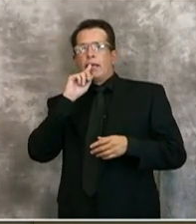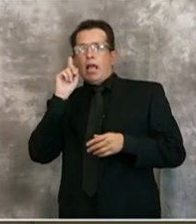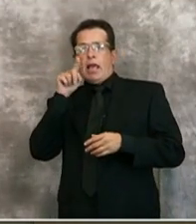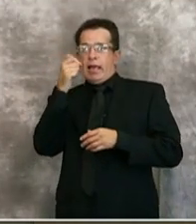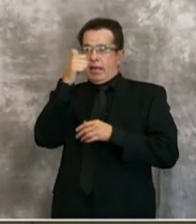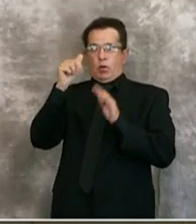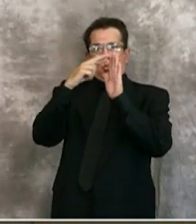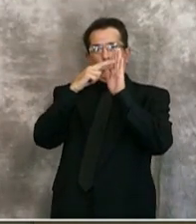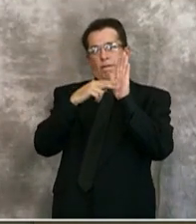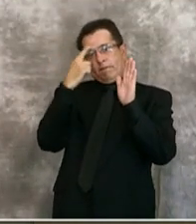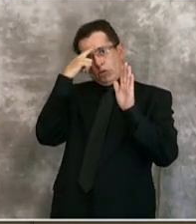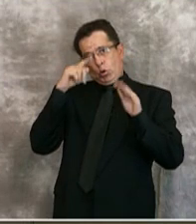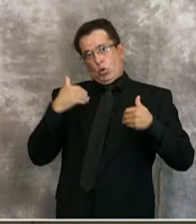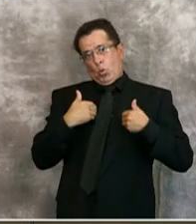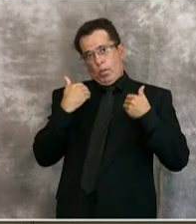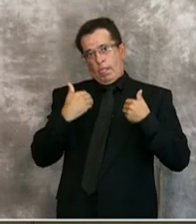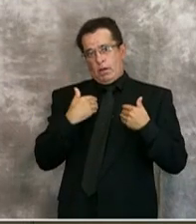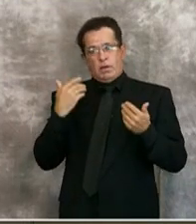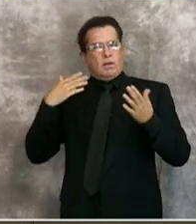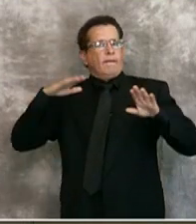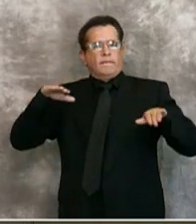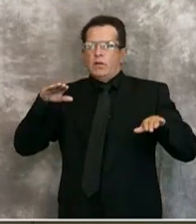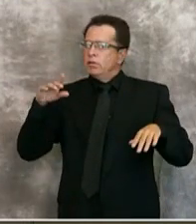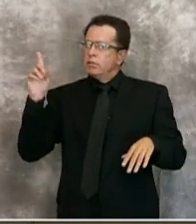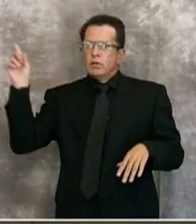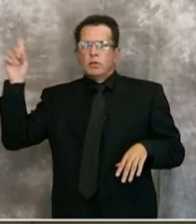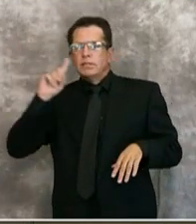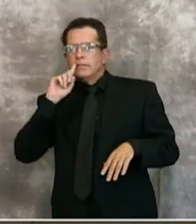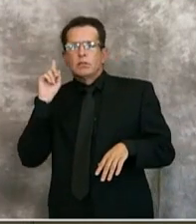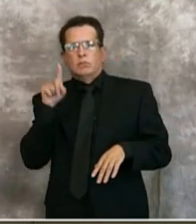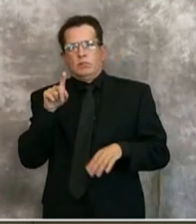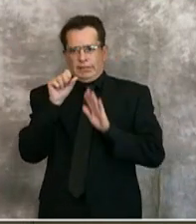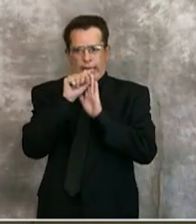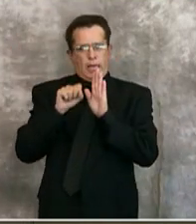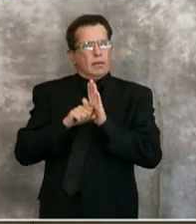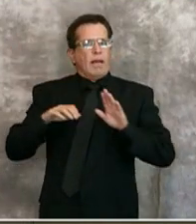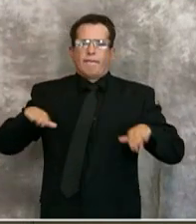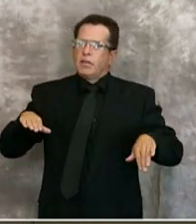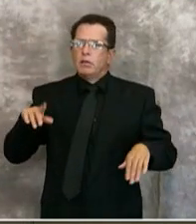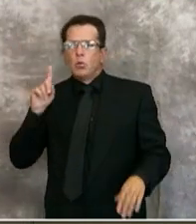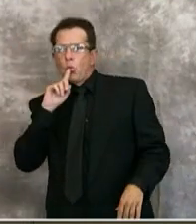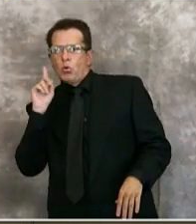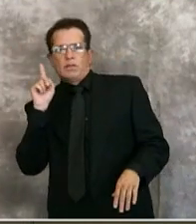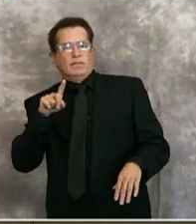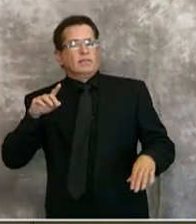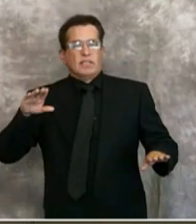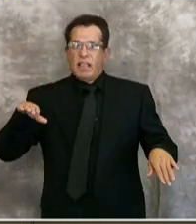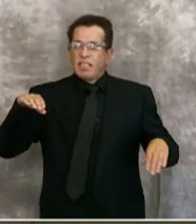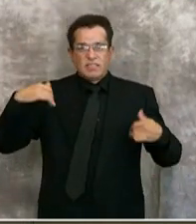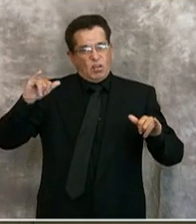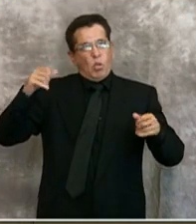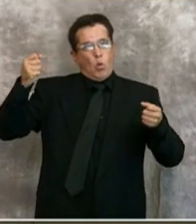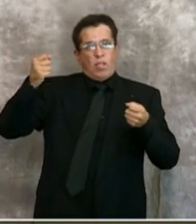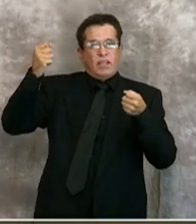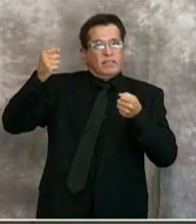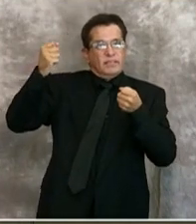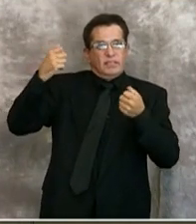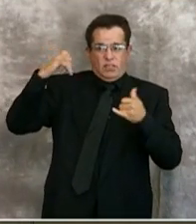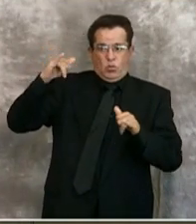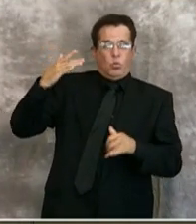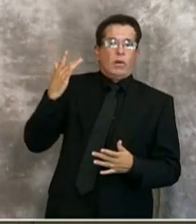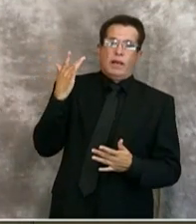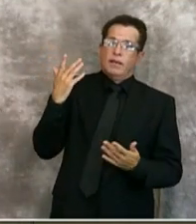sports? No guidance has come from the state to date. And as stated in the governor's briefing